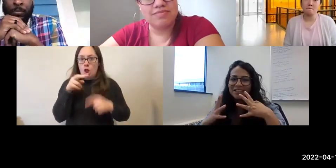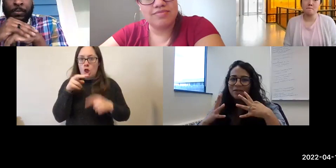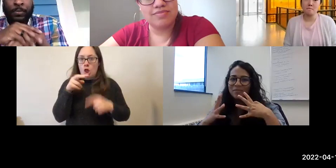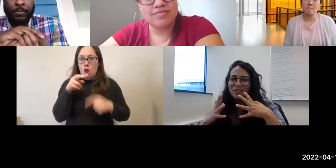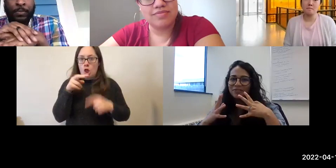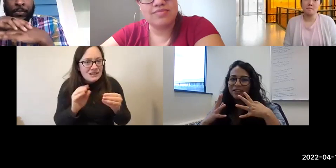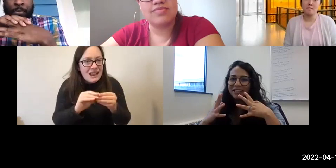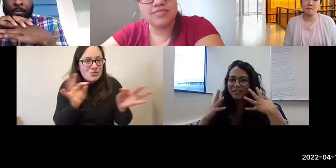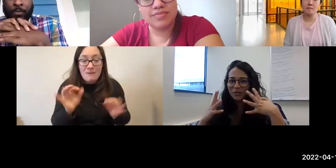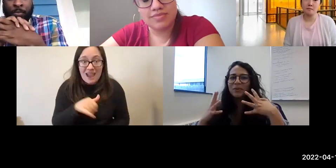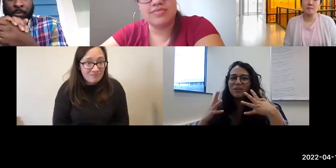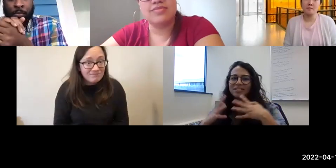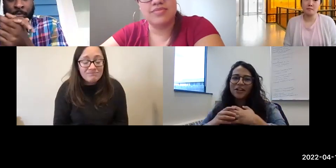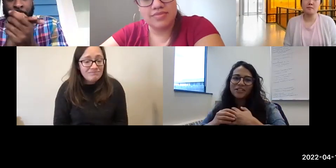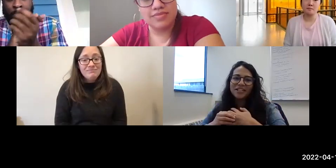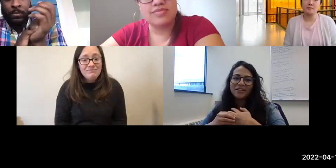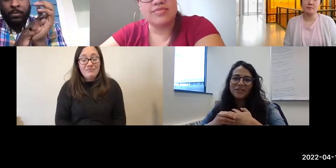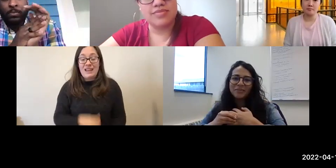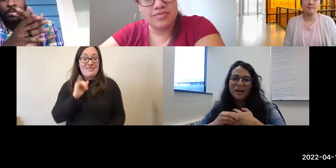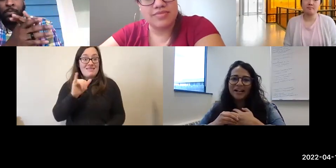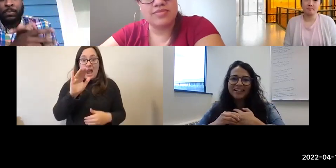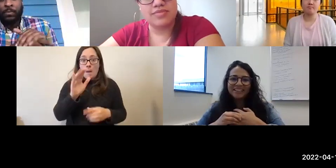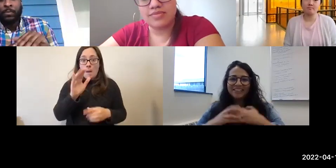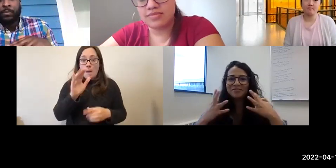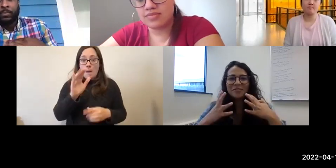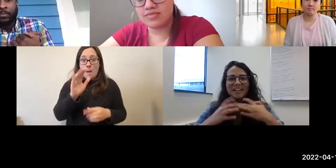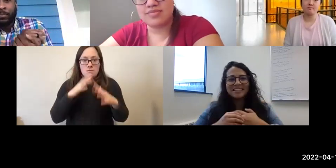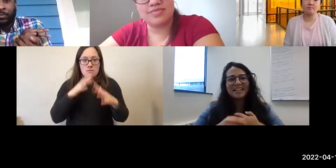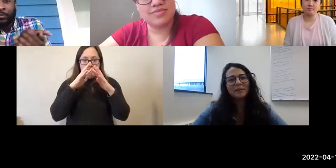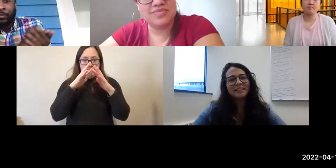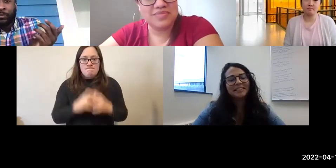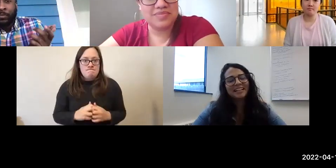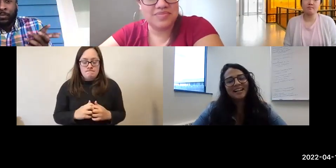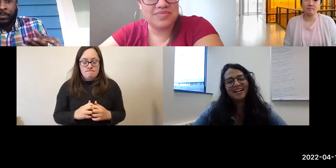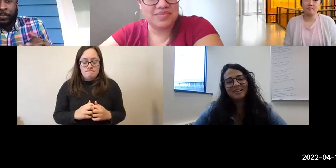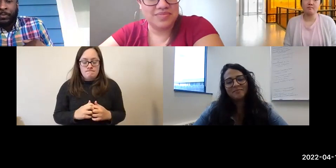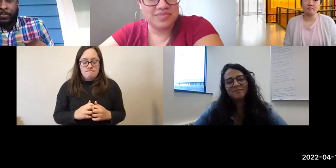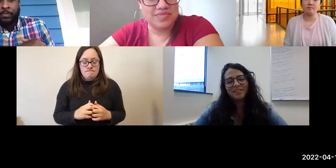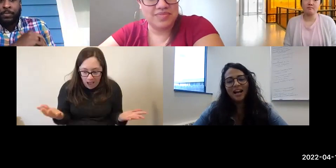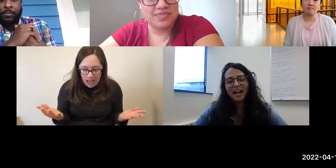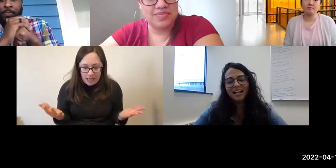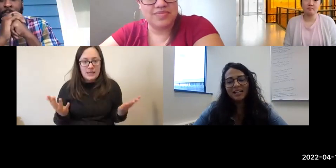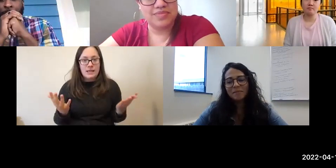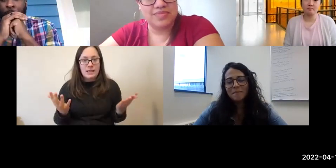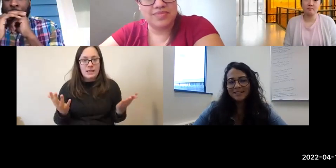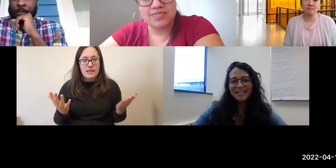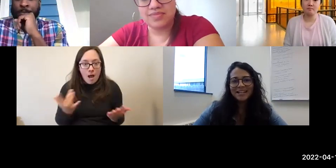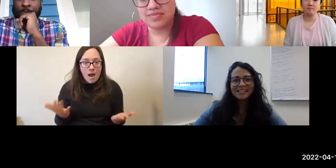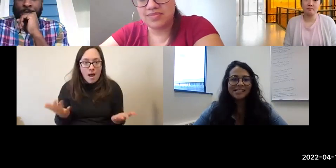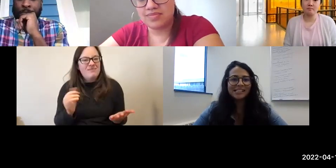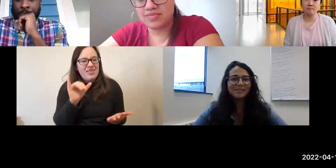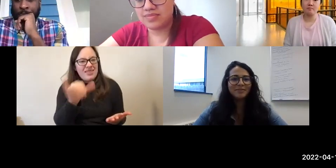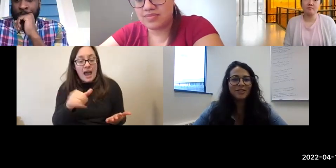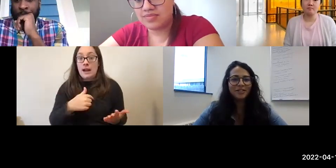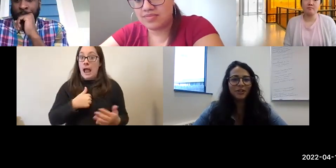Just like that moment of like the whole world is crashing down and why is this happening? Yeah, I